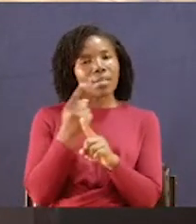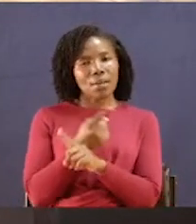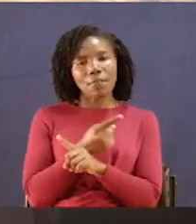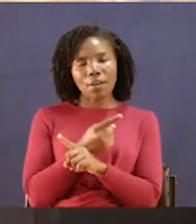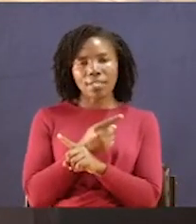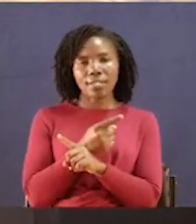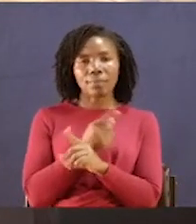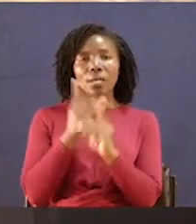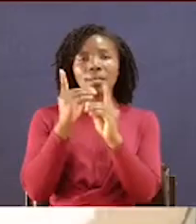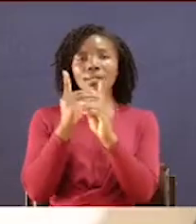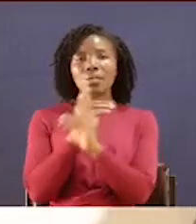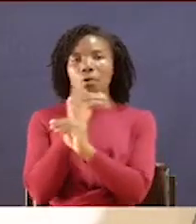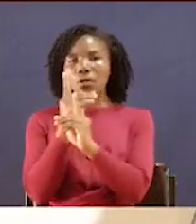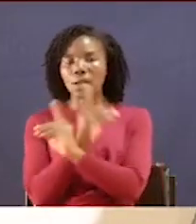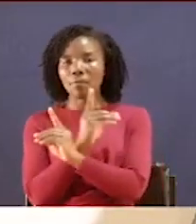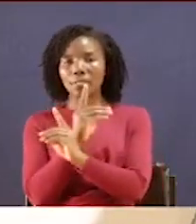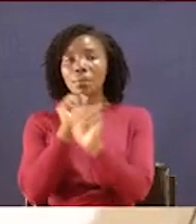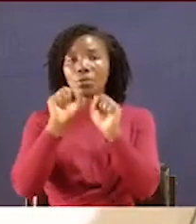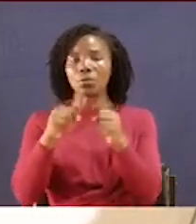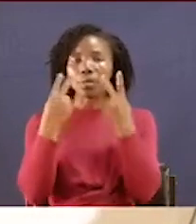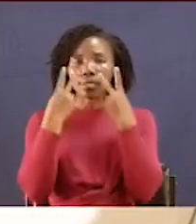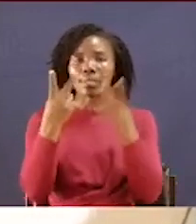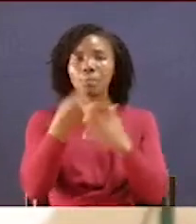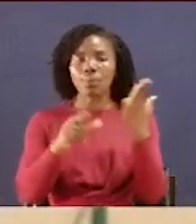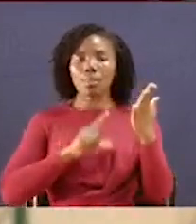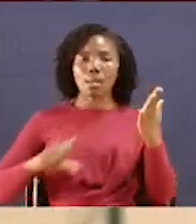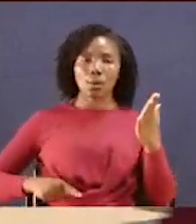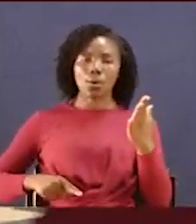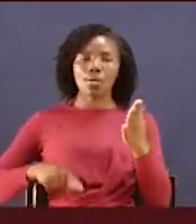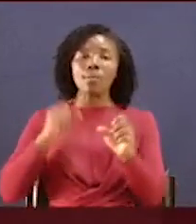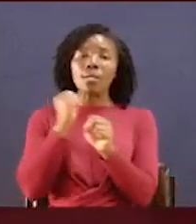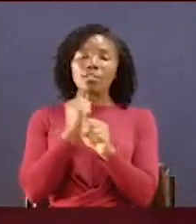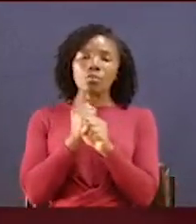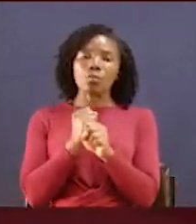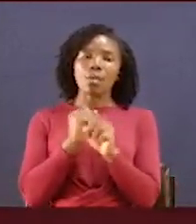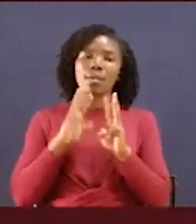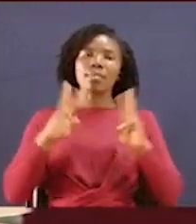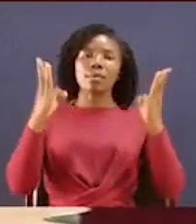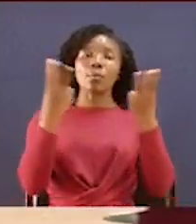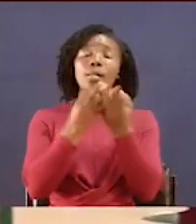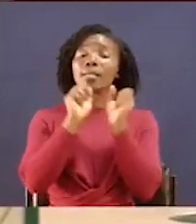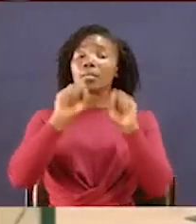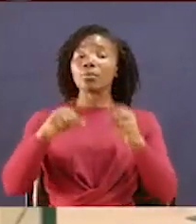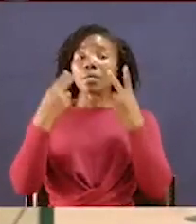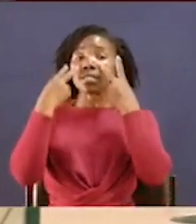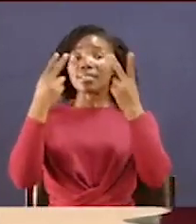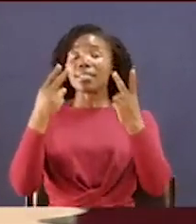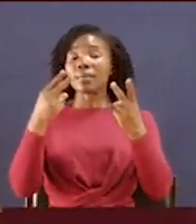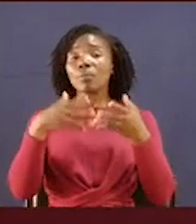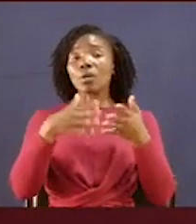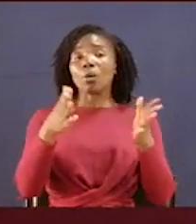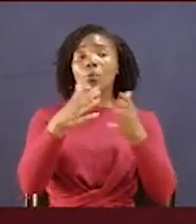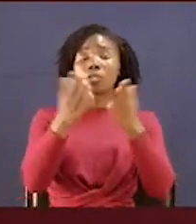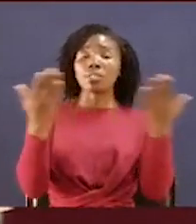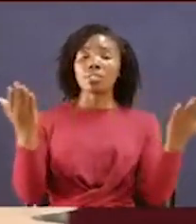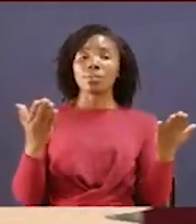will quickly know what God is doing around the world, and you will know where the opportunities are, and you will